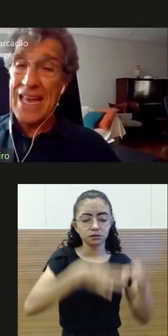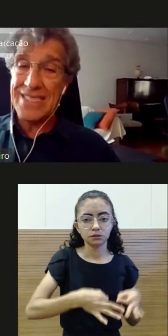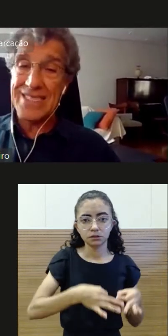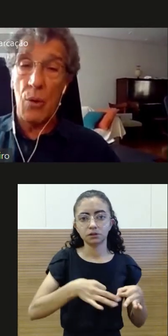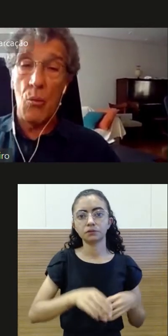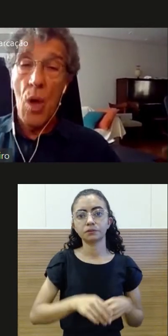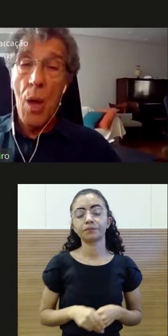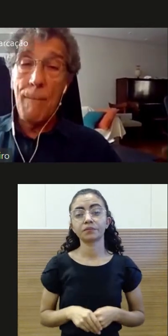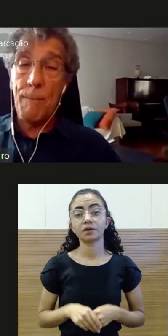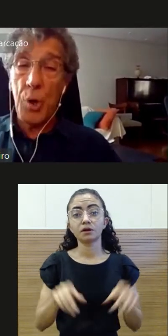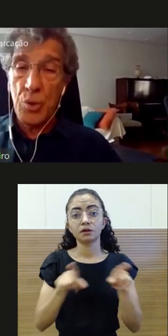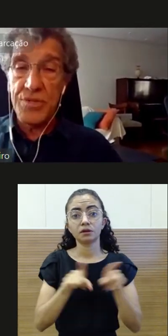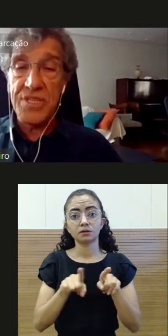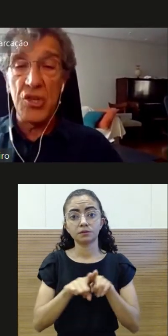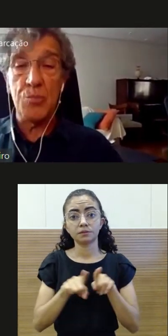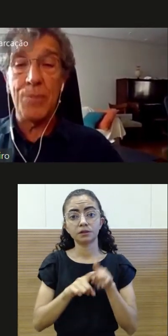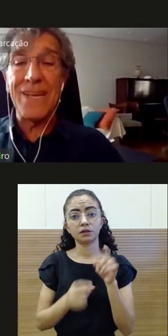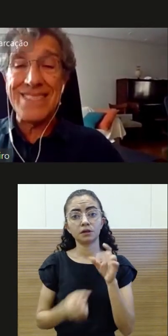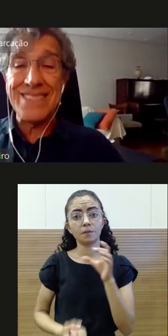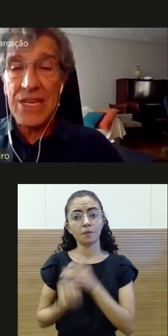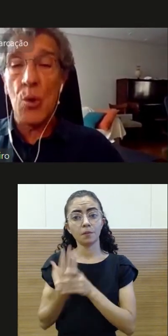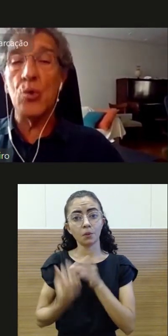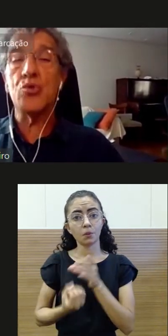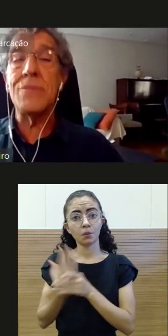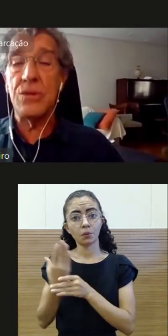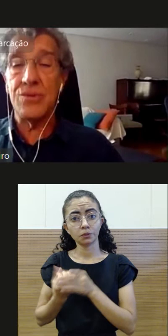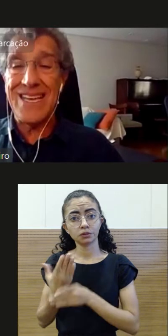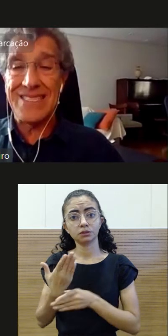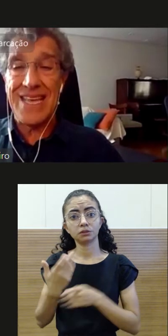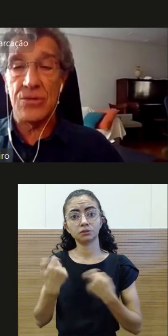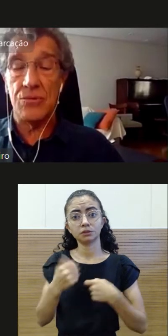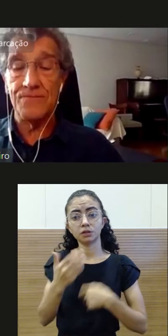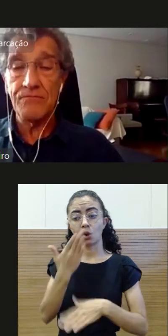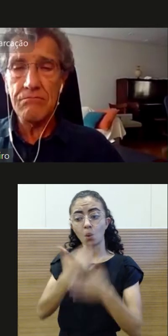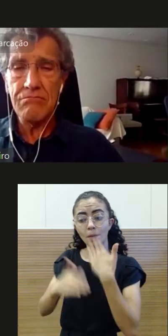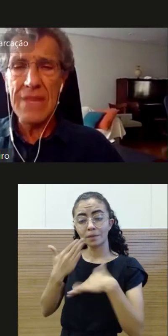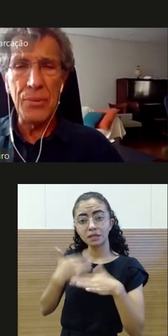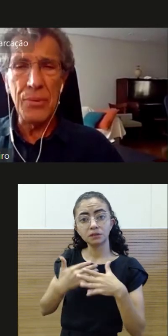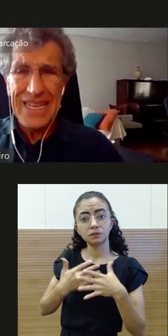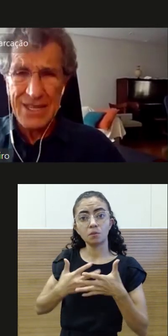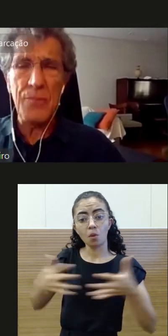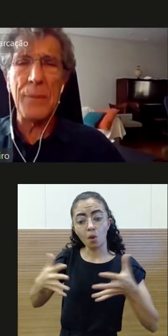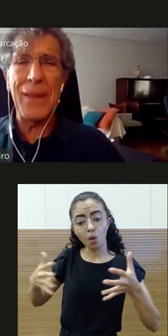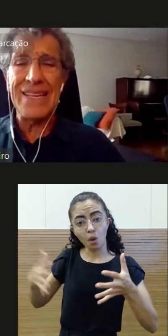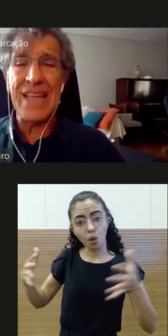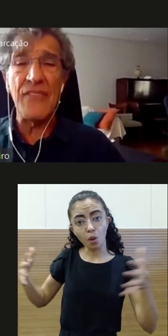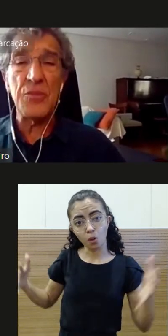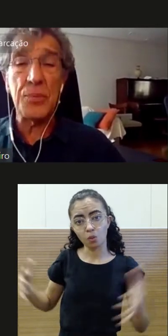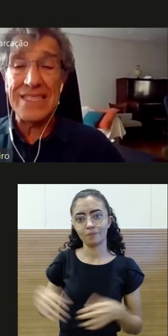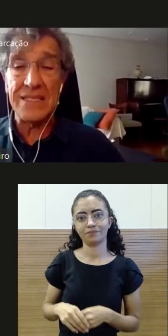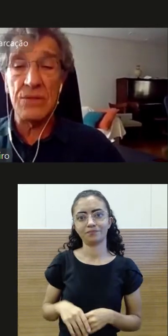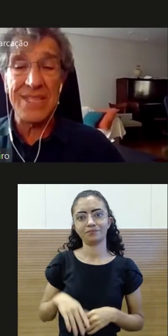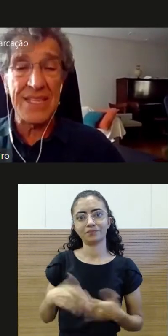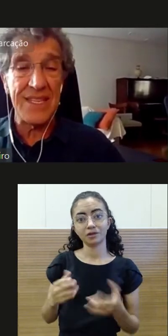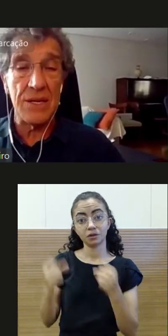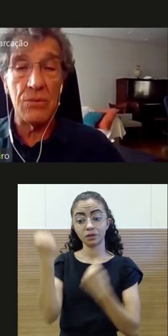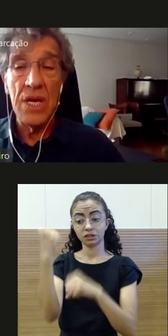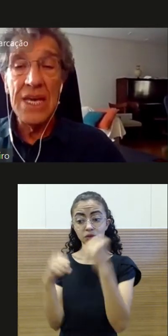totally inadequate, and another because they are produced to be consumed in